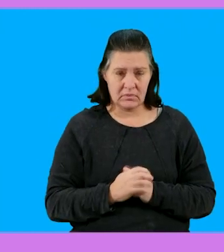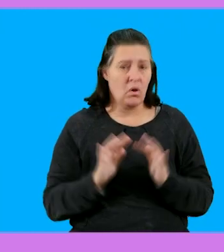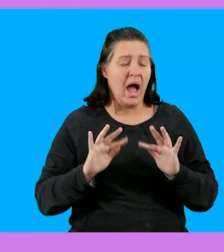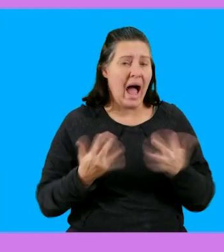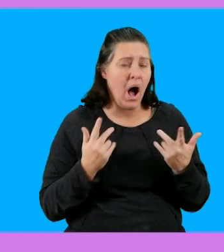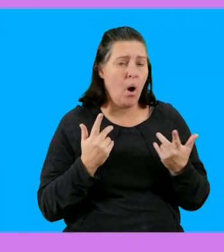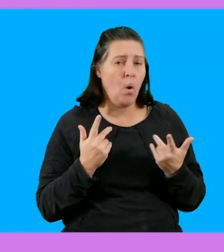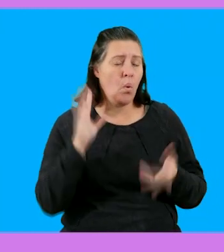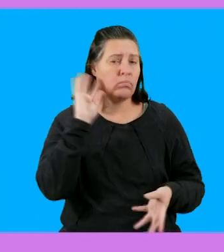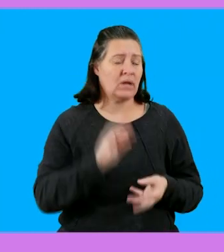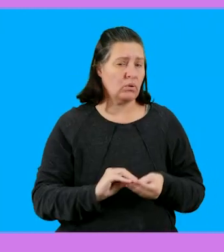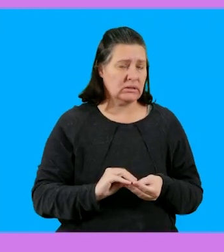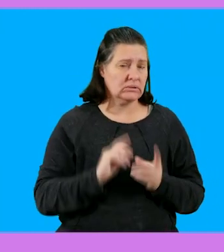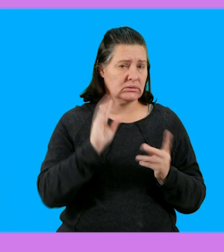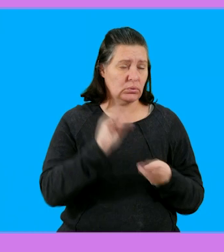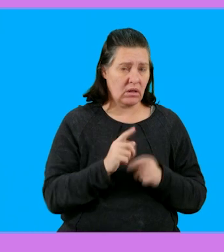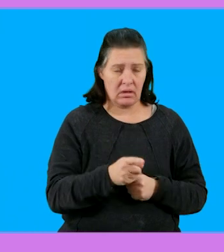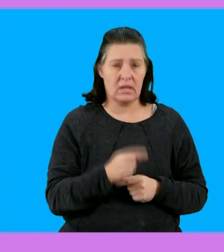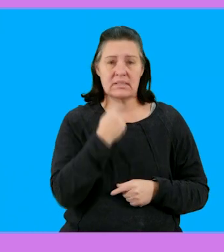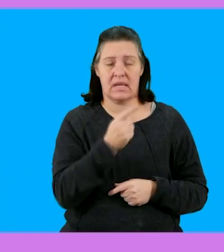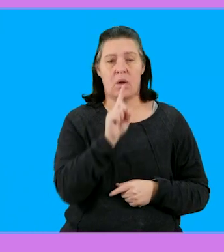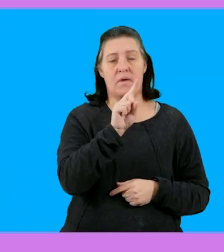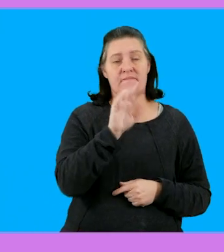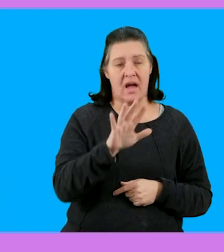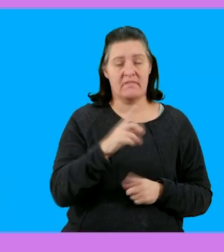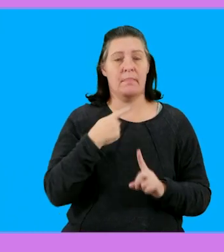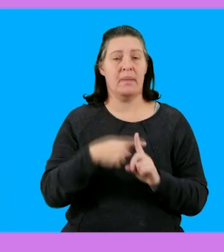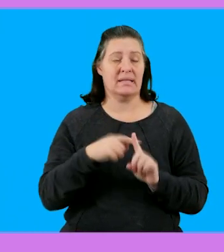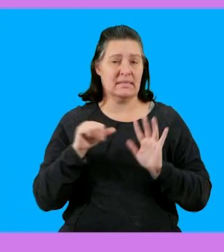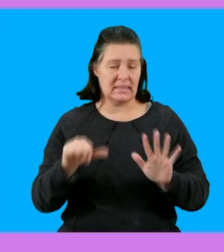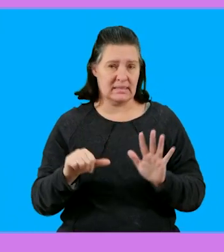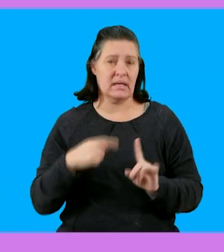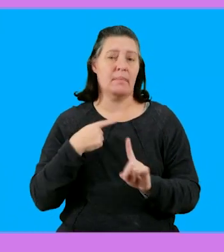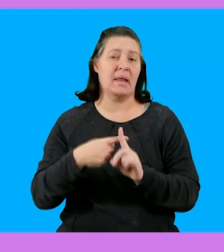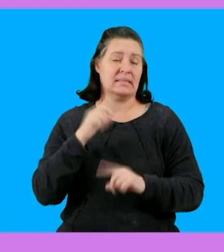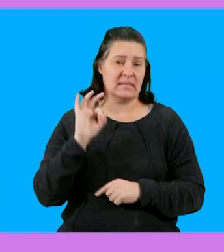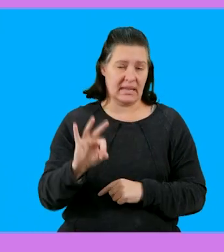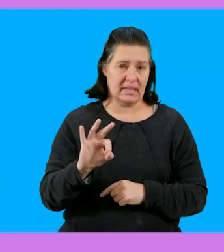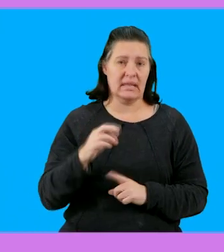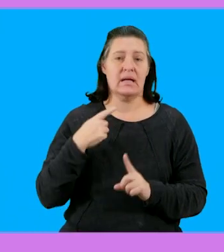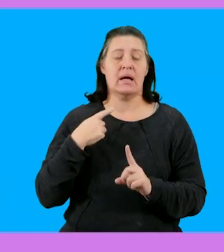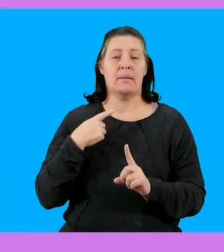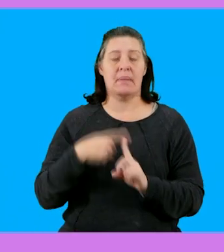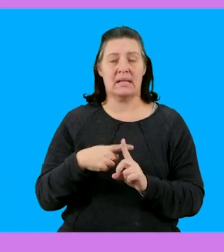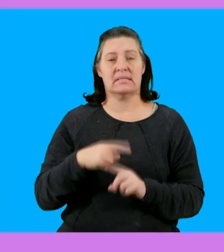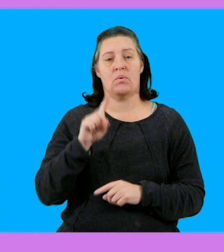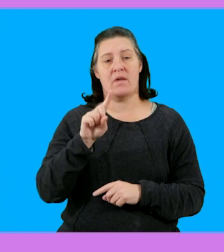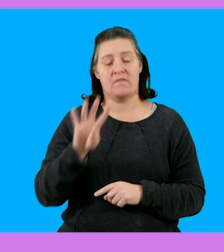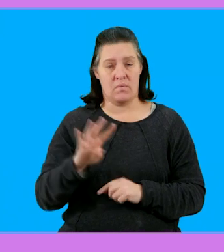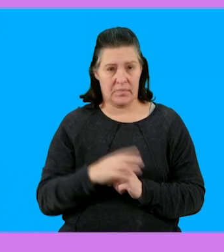how will I calculate the total? So I'll say 15 plus 6 plus 3 plus my